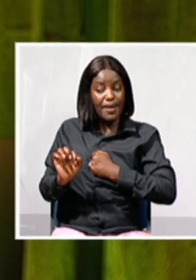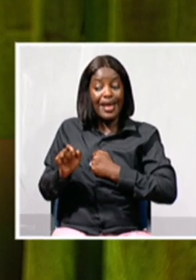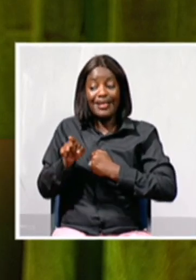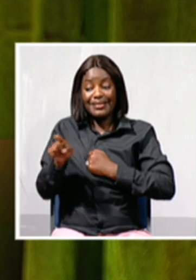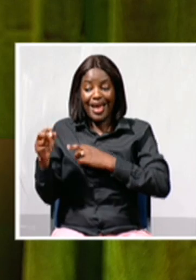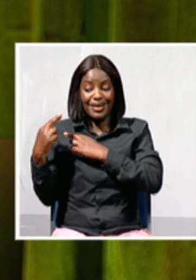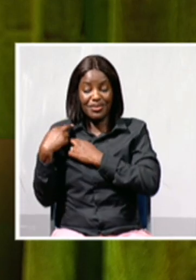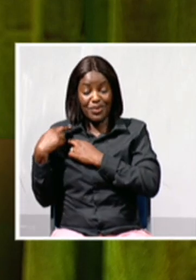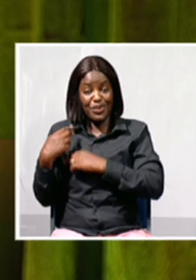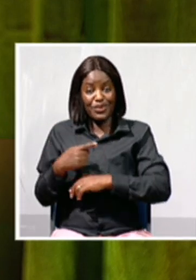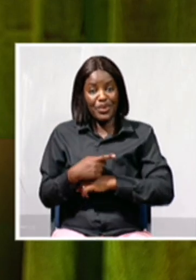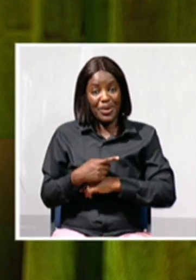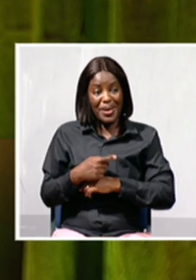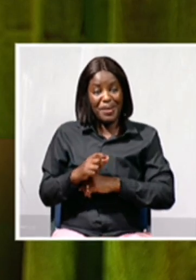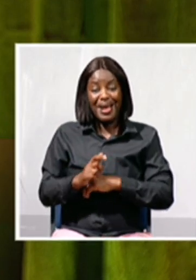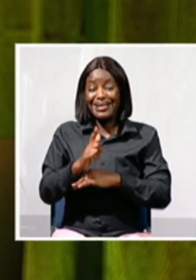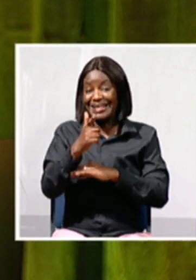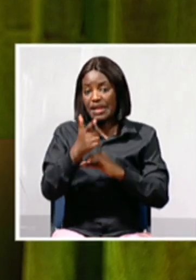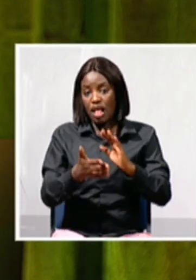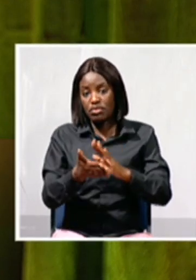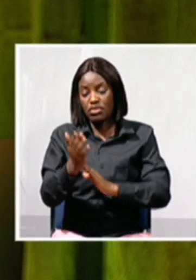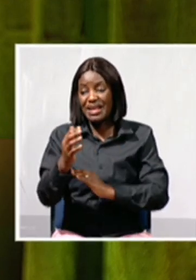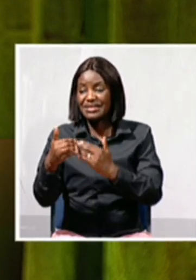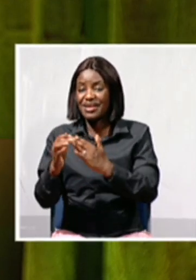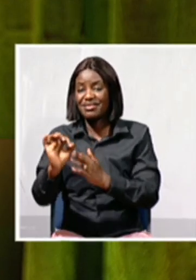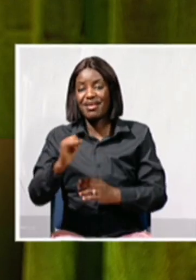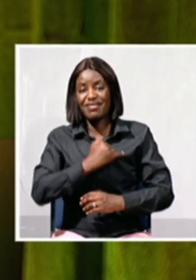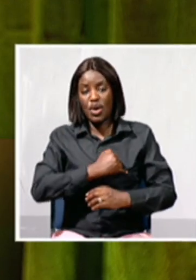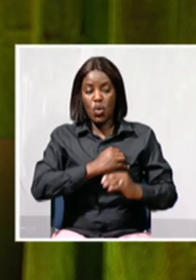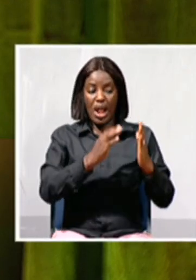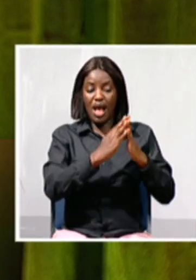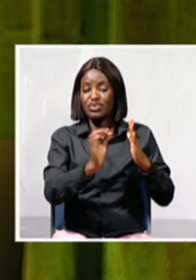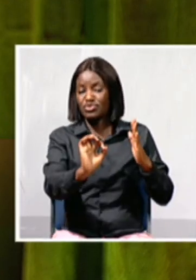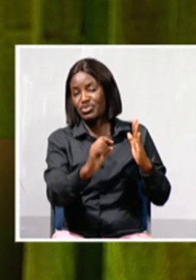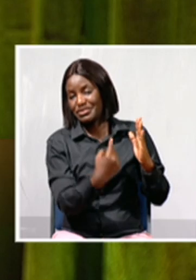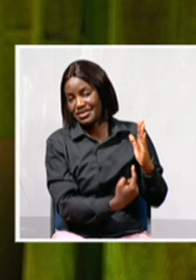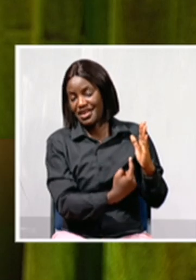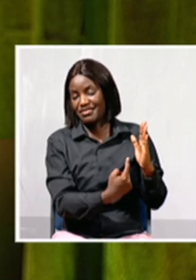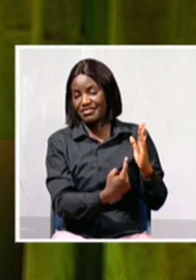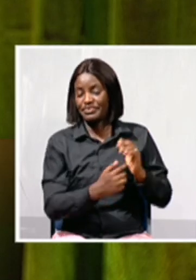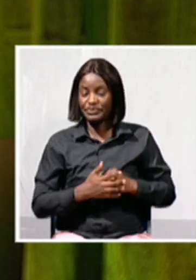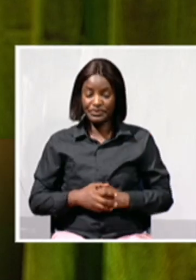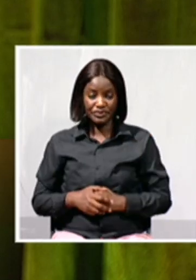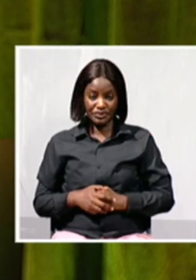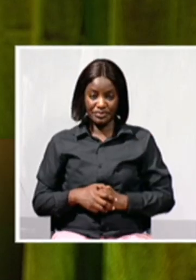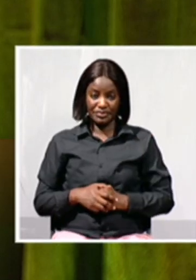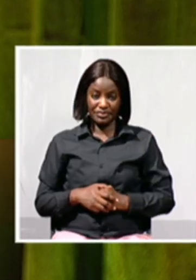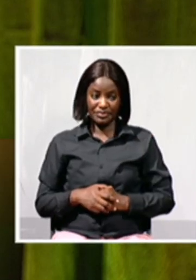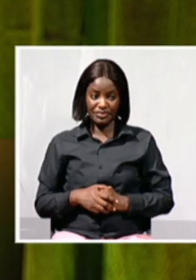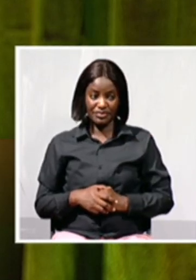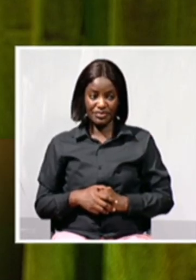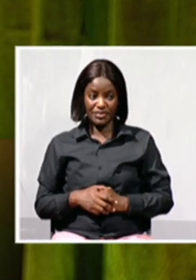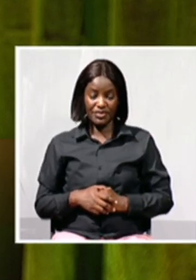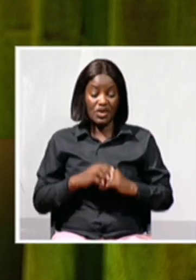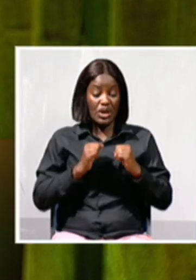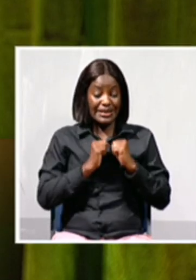time, you might have to leave your parents' house. Also, regardless of the fact that you are living with your parent or not, indirectly, whether you are going to vote or whether you are not